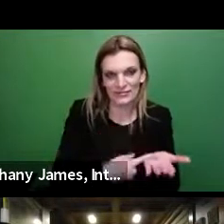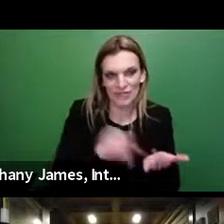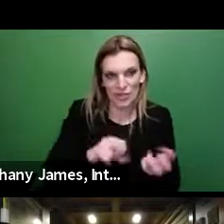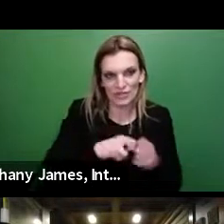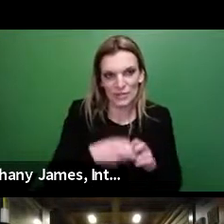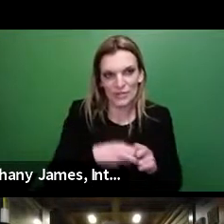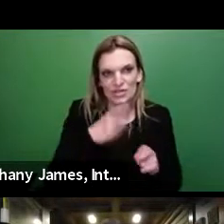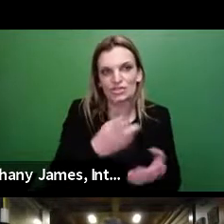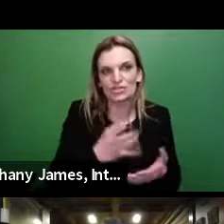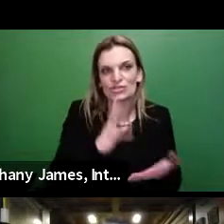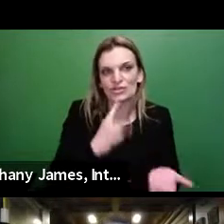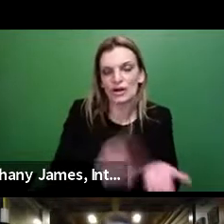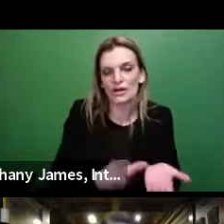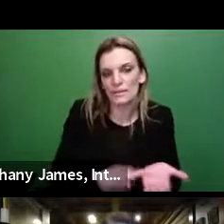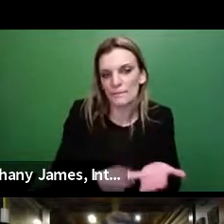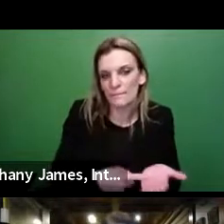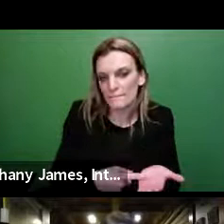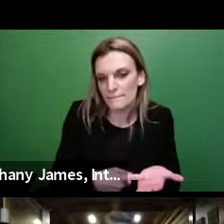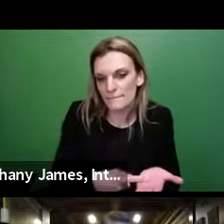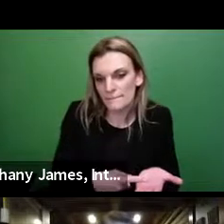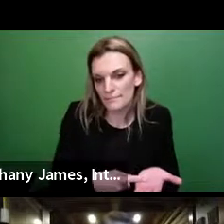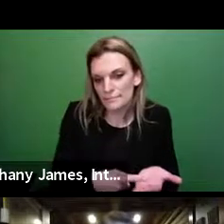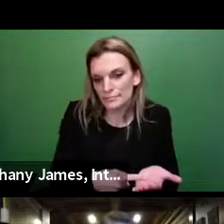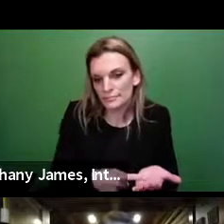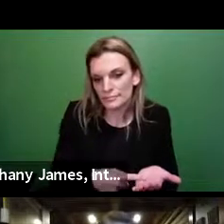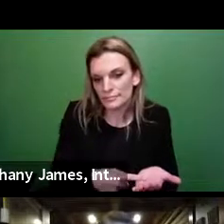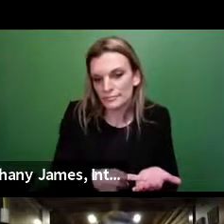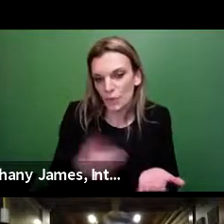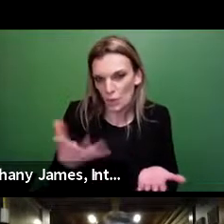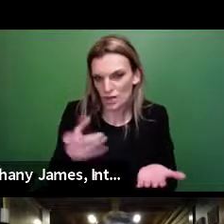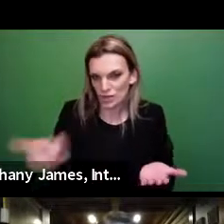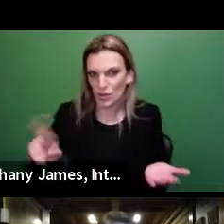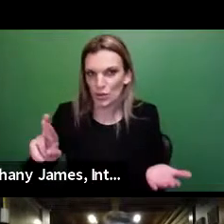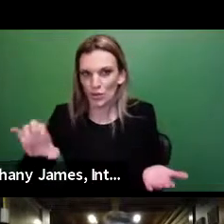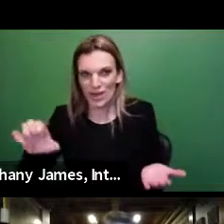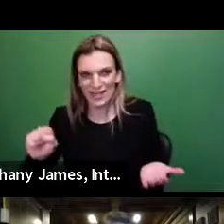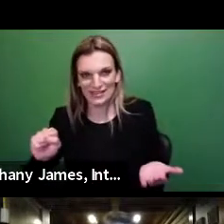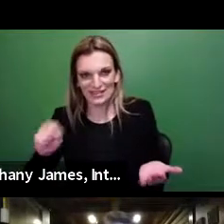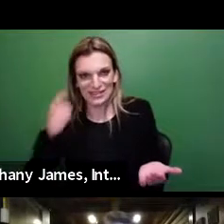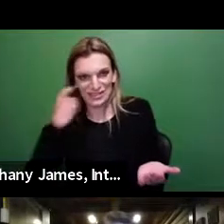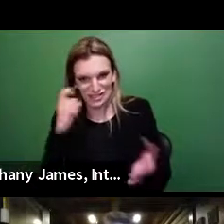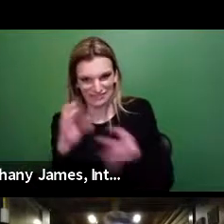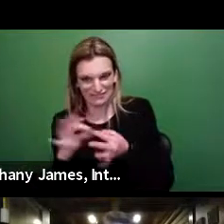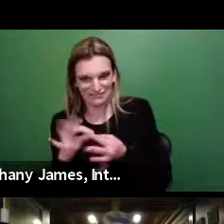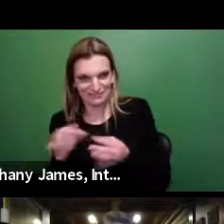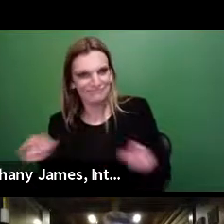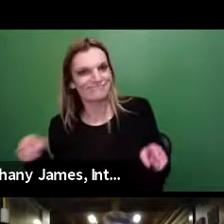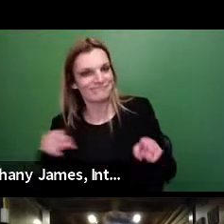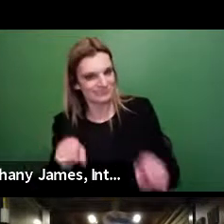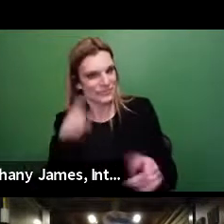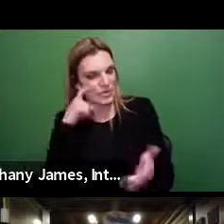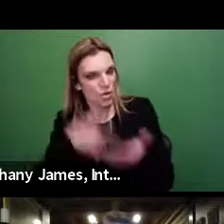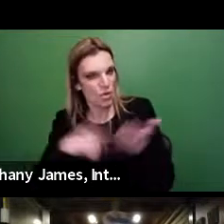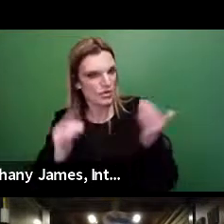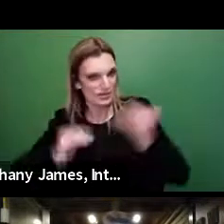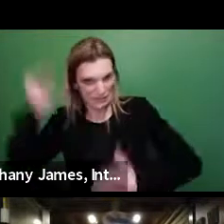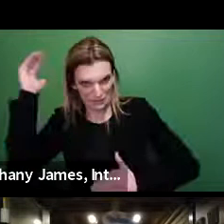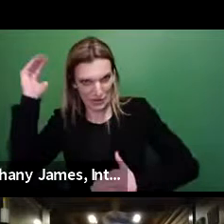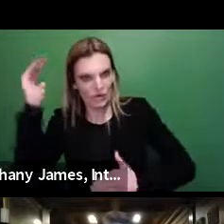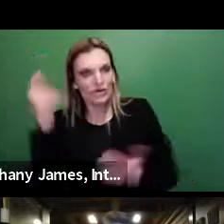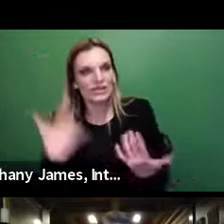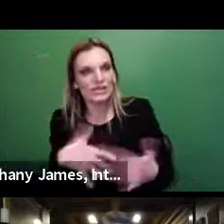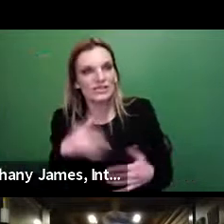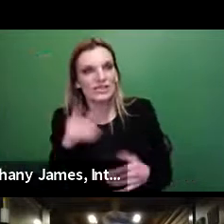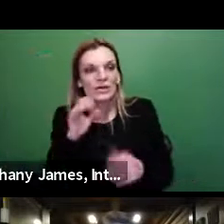she brought about, which segues very nicely into what Commissioner Reyes has mentioned about disparities, and especially for communities